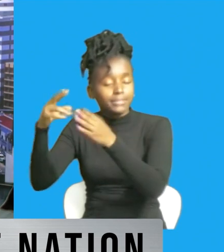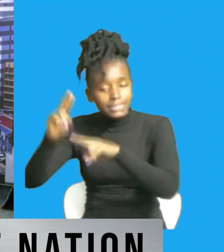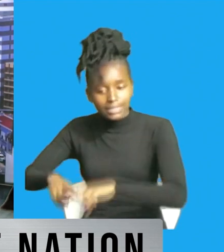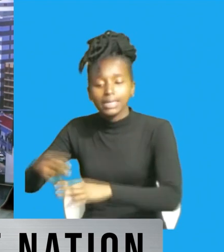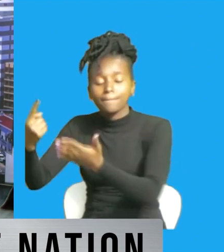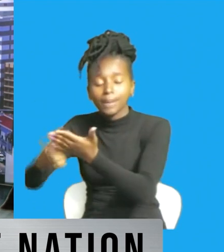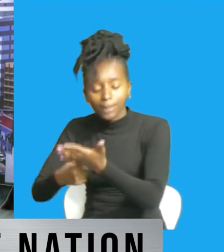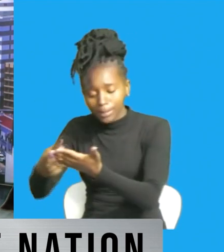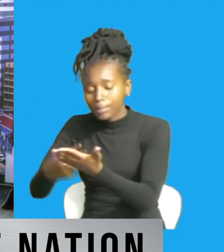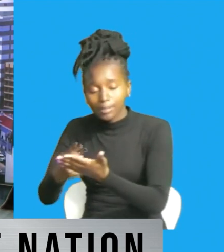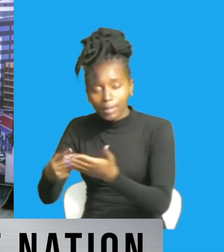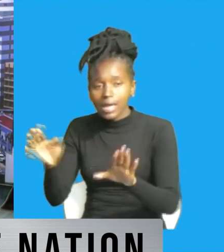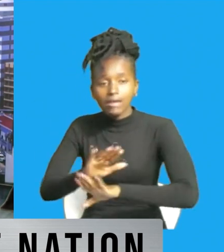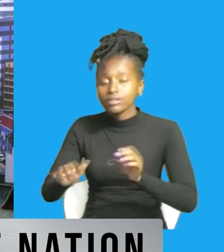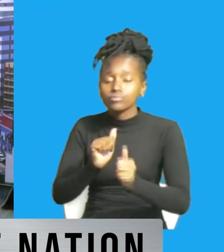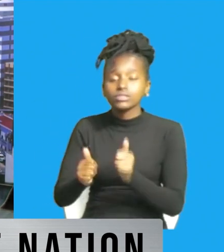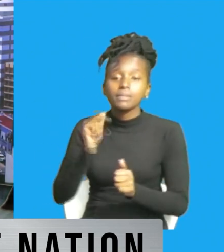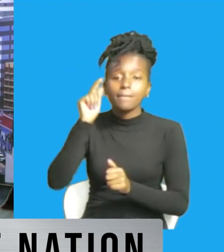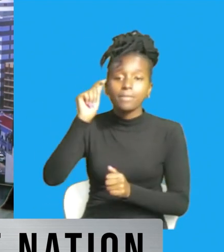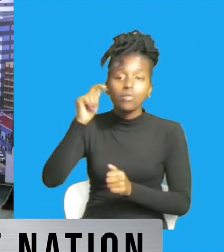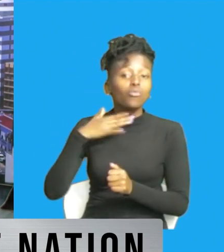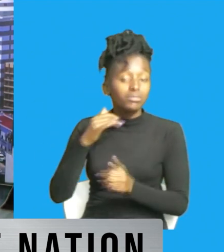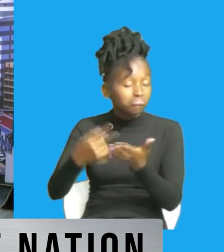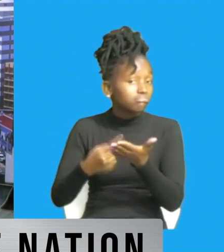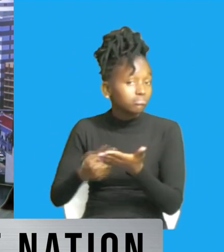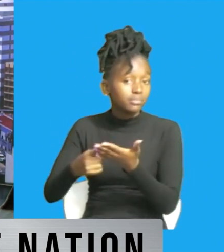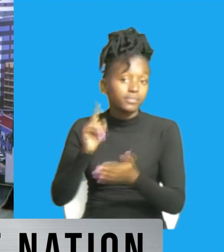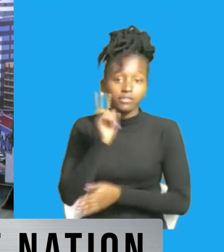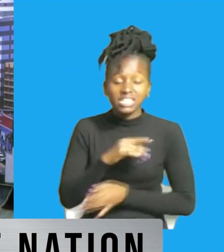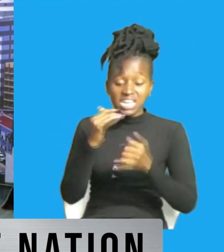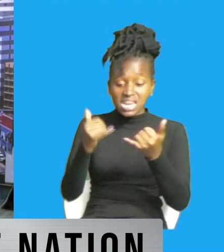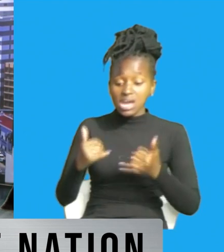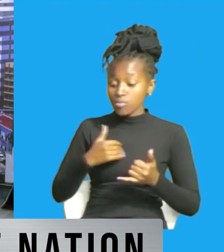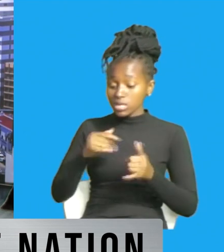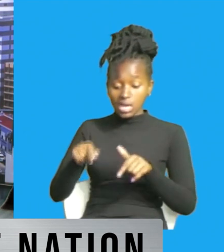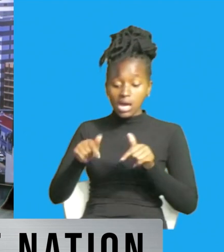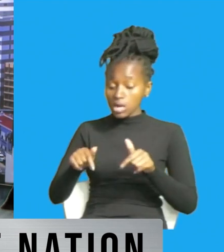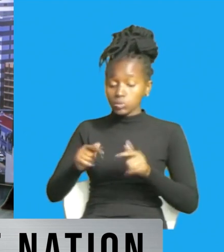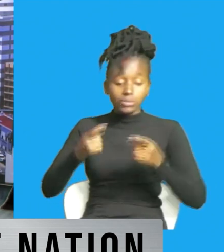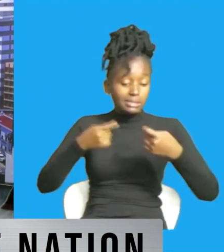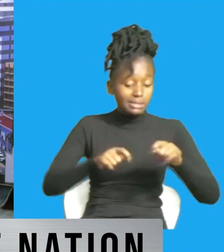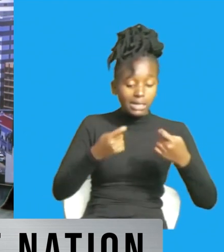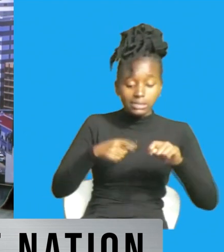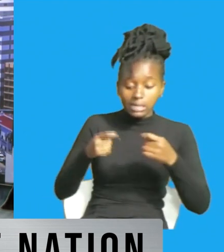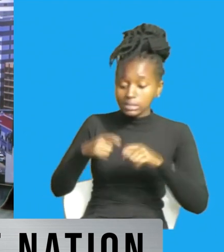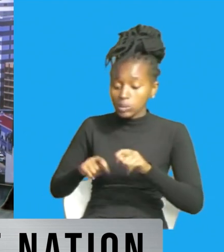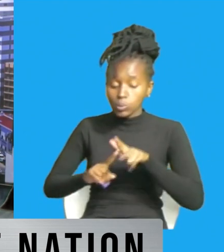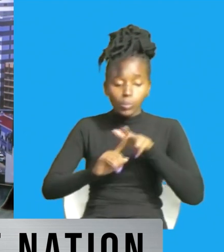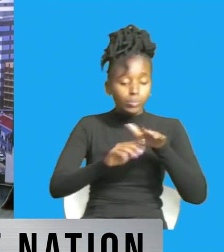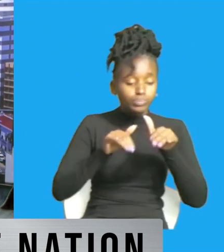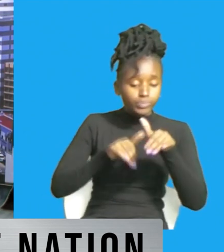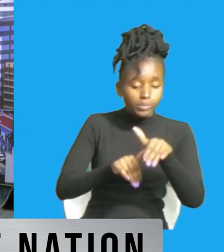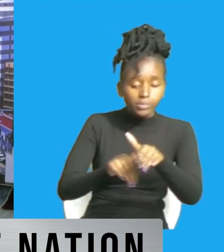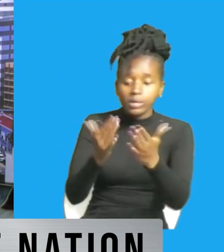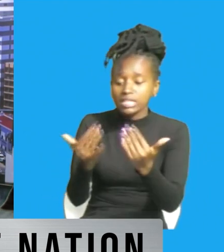Because for me, I feel like we are just chasing shadows here and there. Tunakimbiza kitu na wale